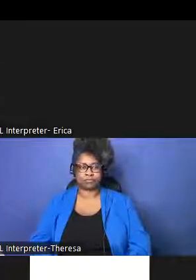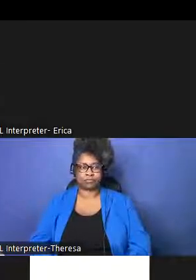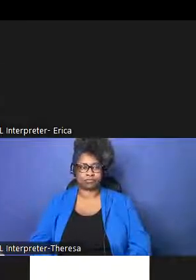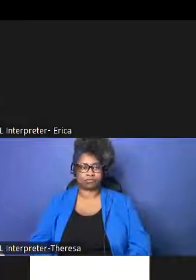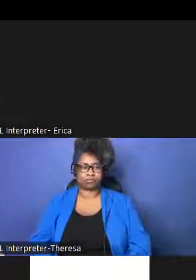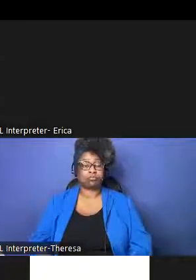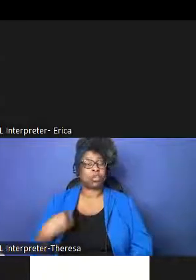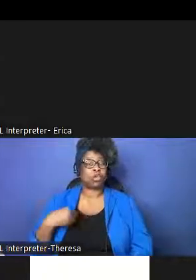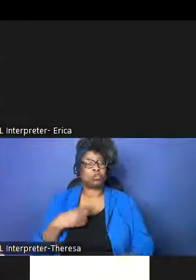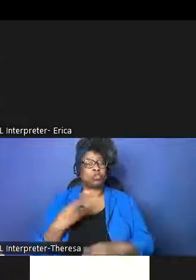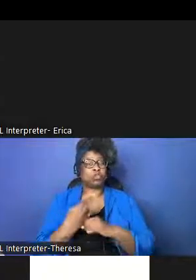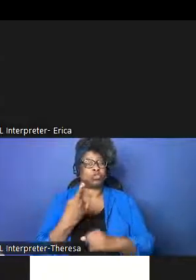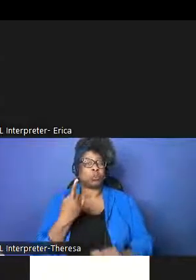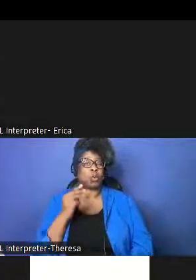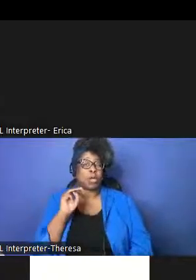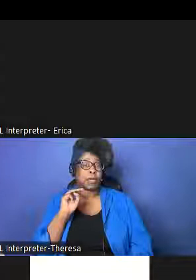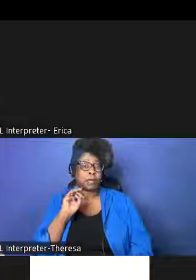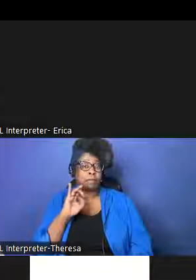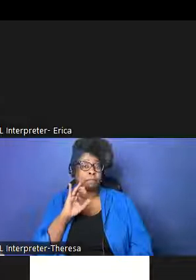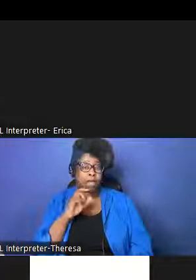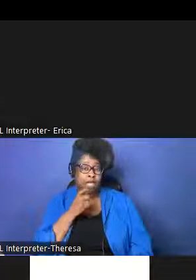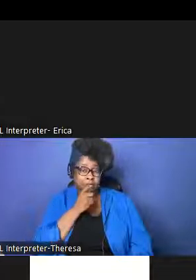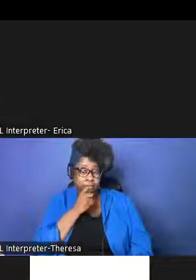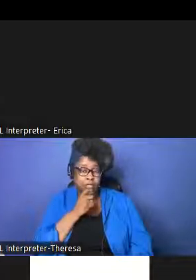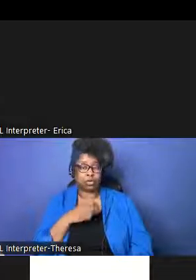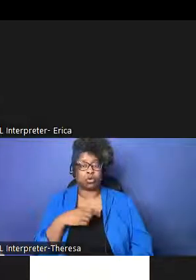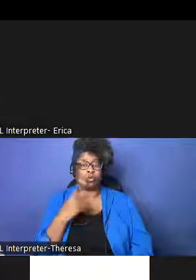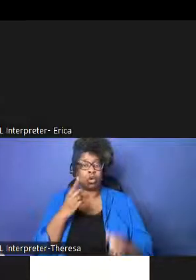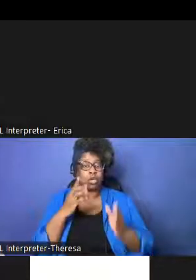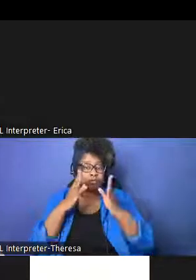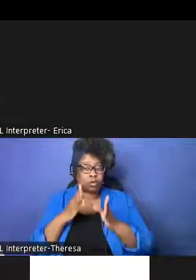one mic here, where one person